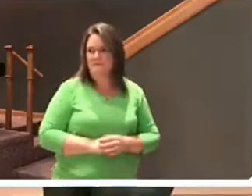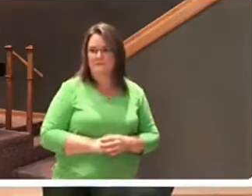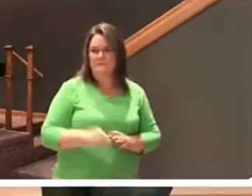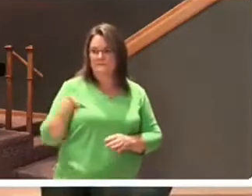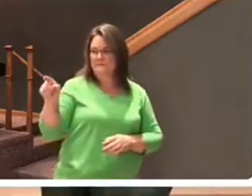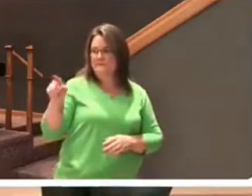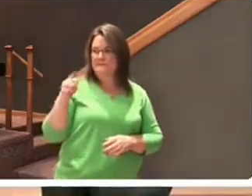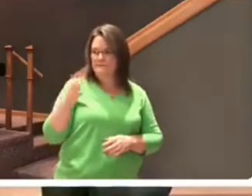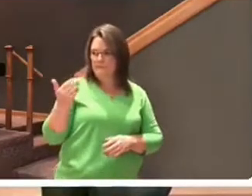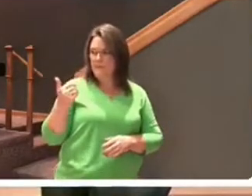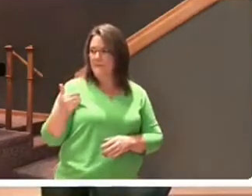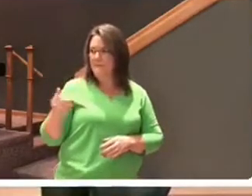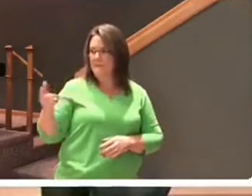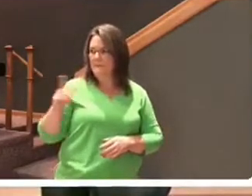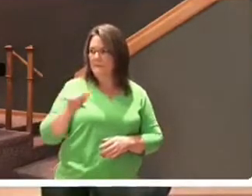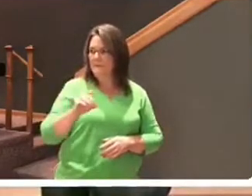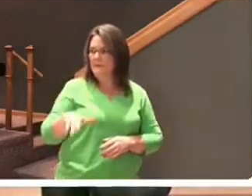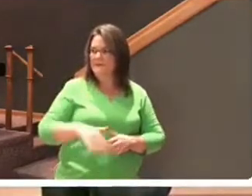Come on up, Lacey.